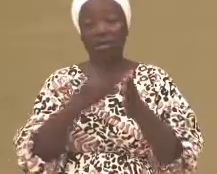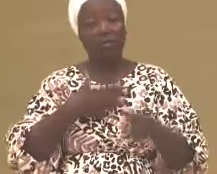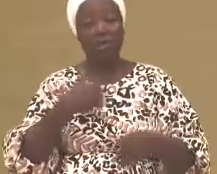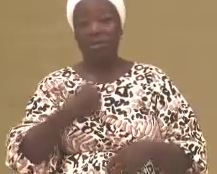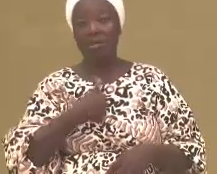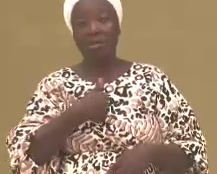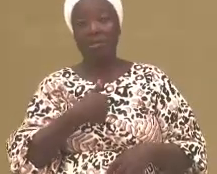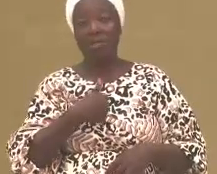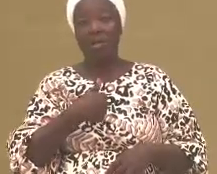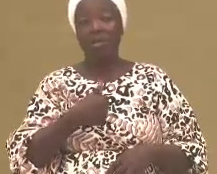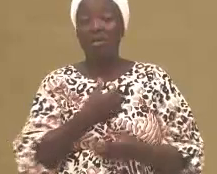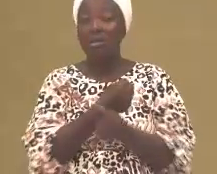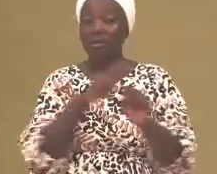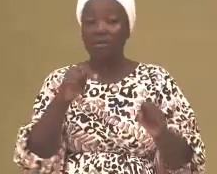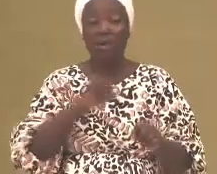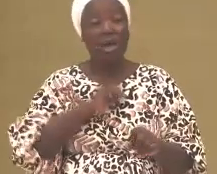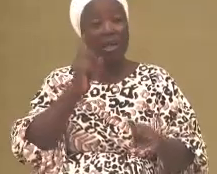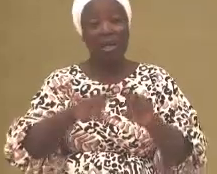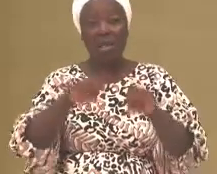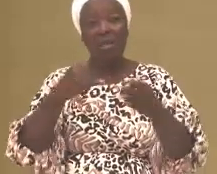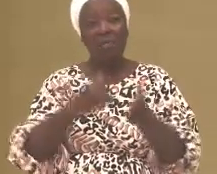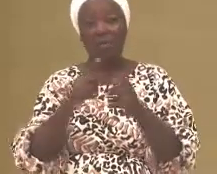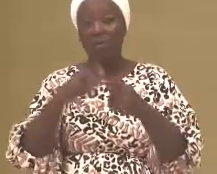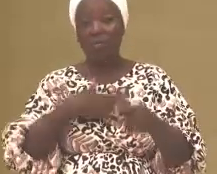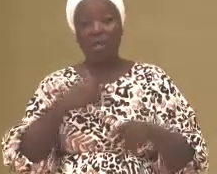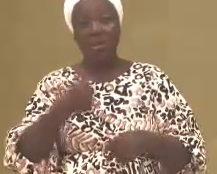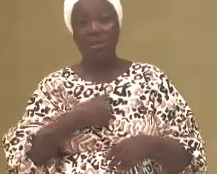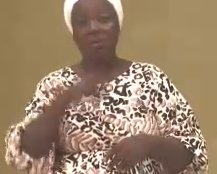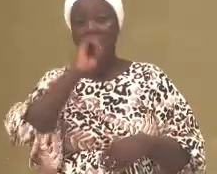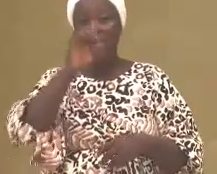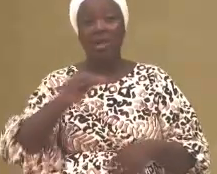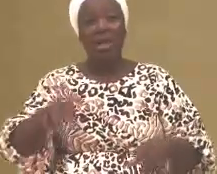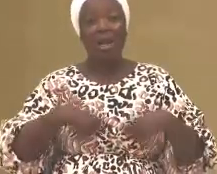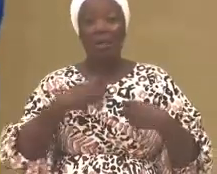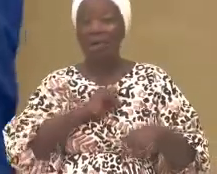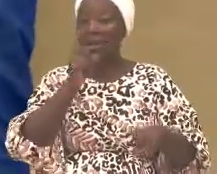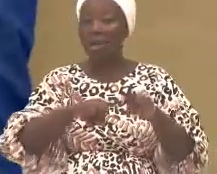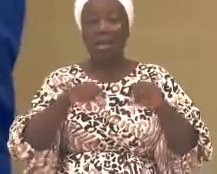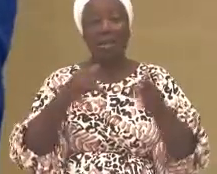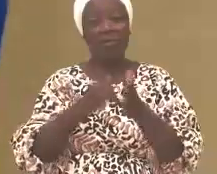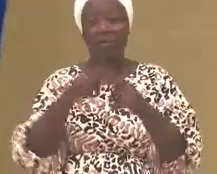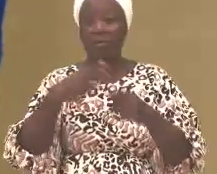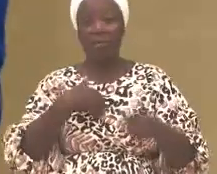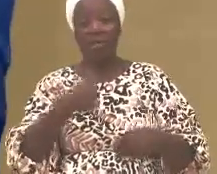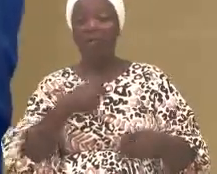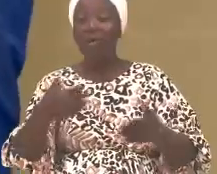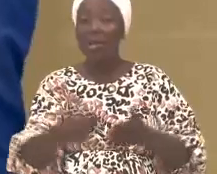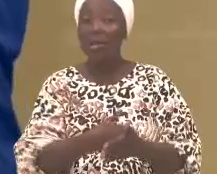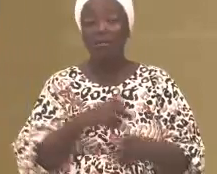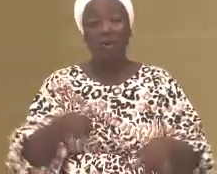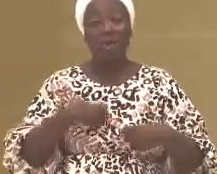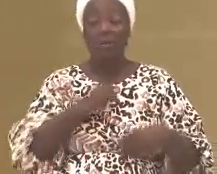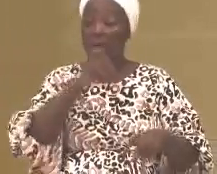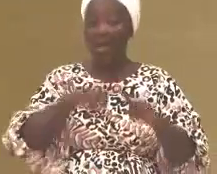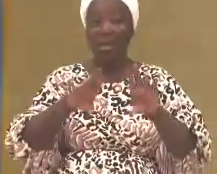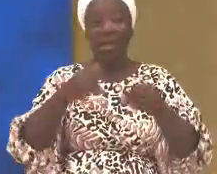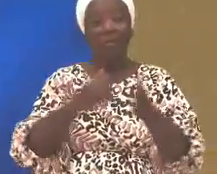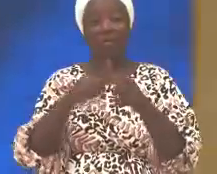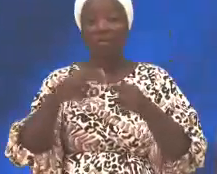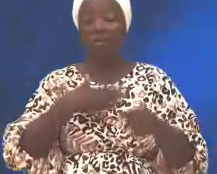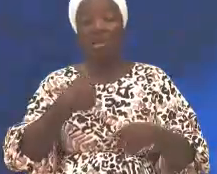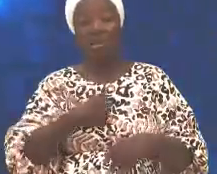cannot give it to myself. Eternal life, I cannot give it to myself. A new life, I cannot give it to myself.